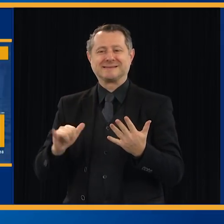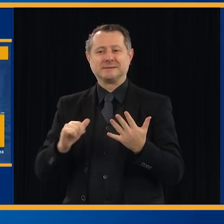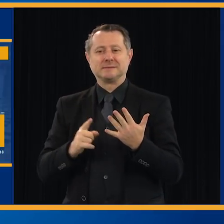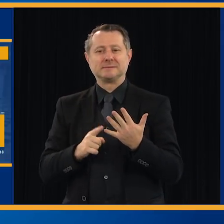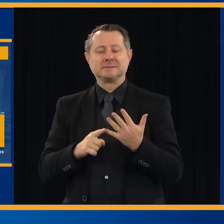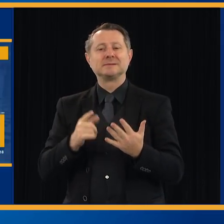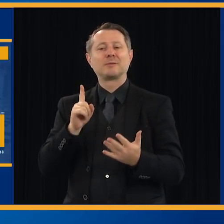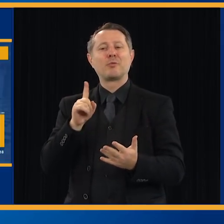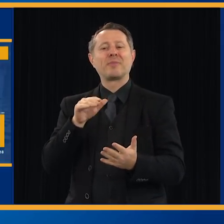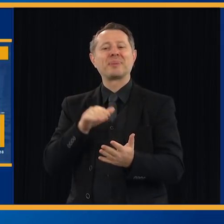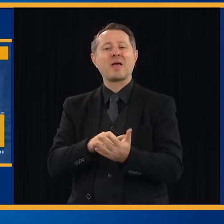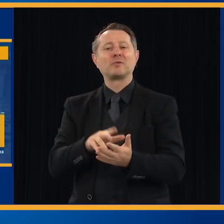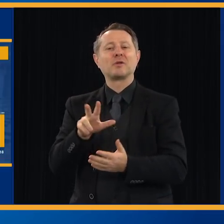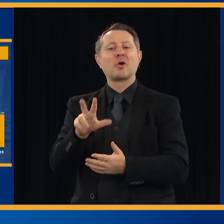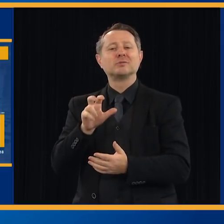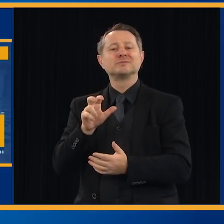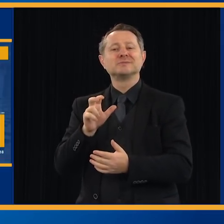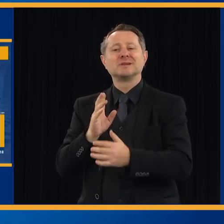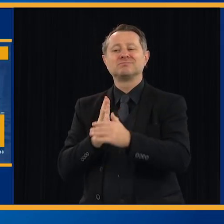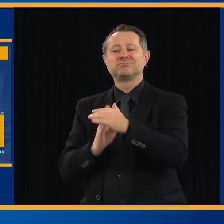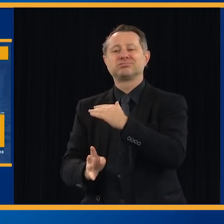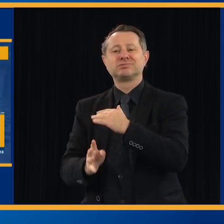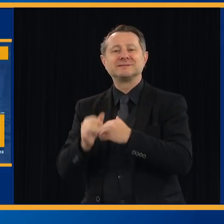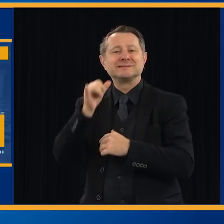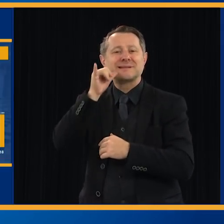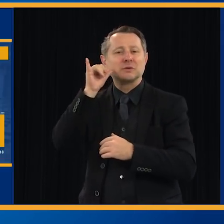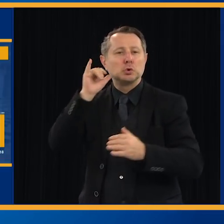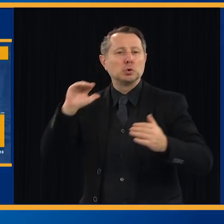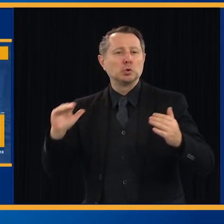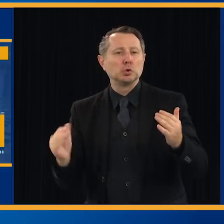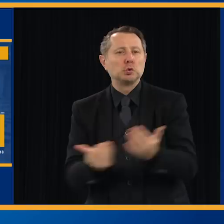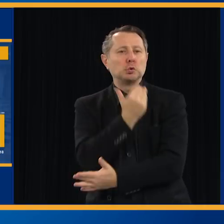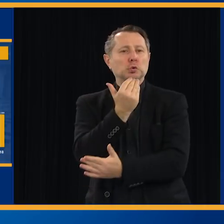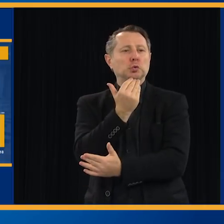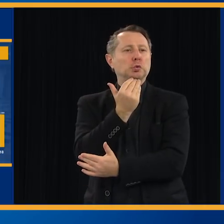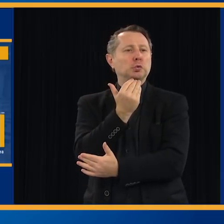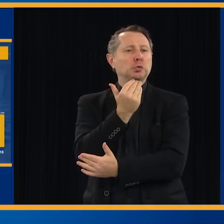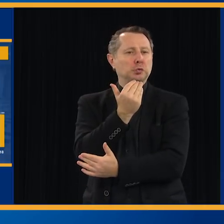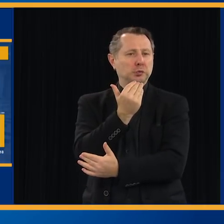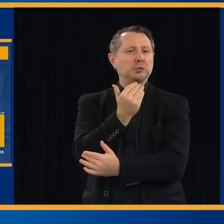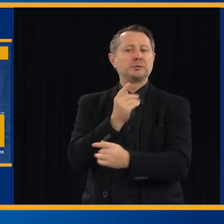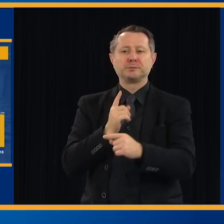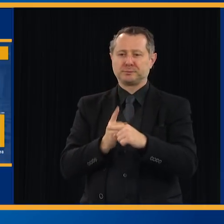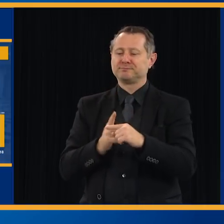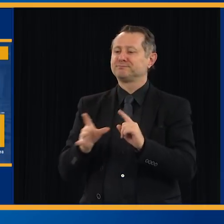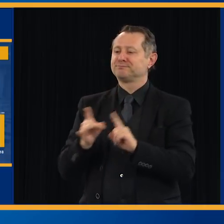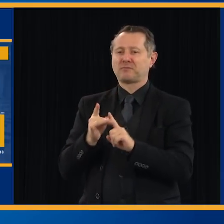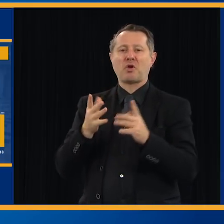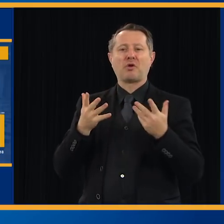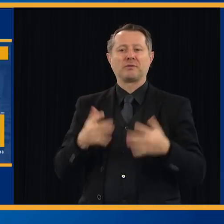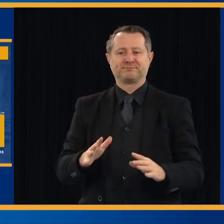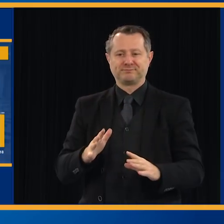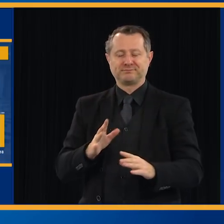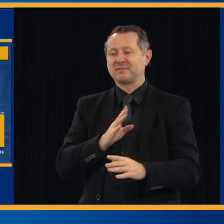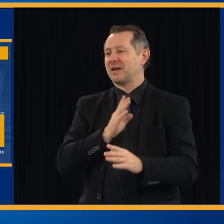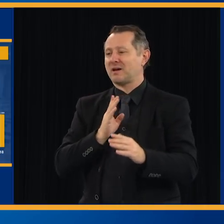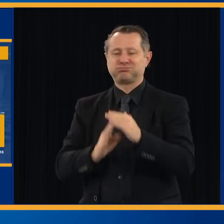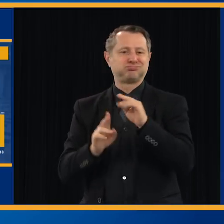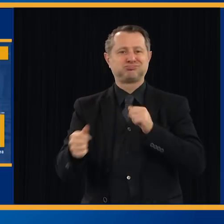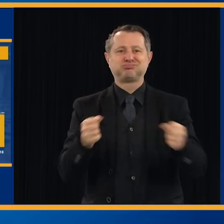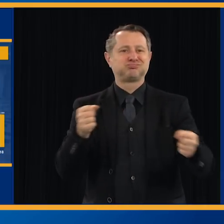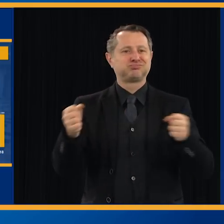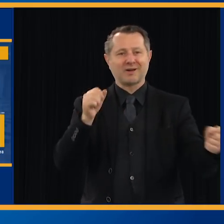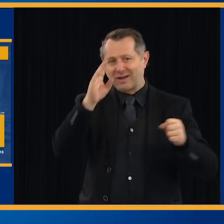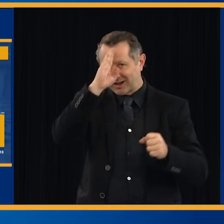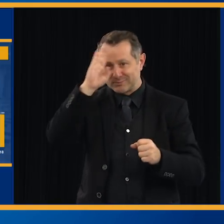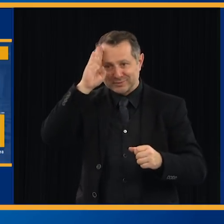people that yesterday came in and tested positive and were hospitalized. 1,300